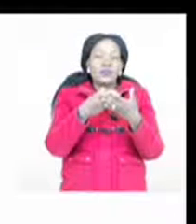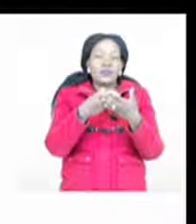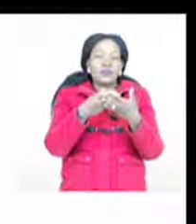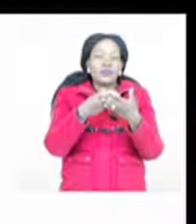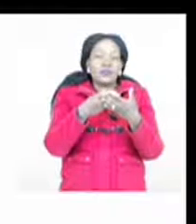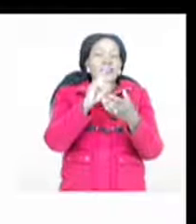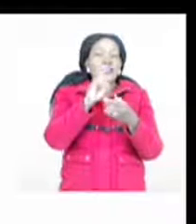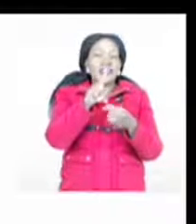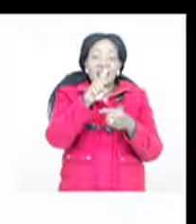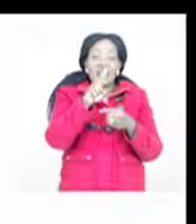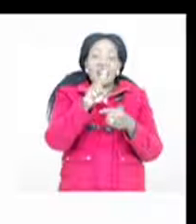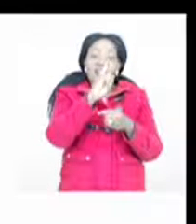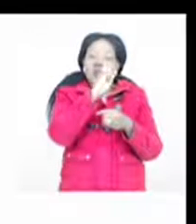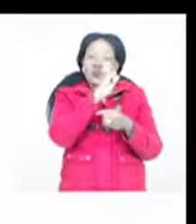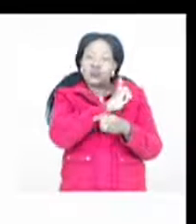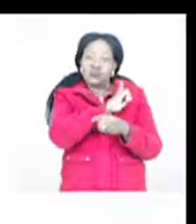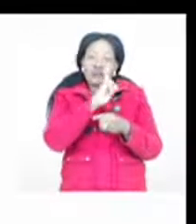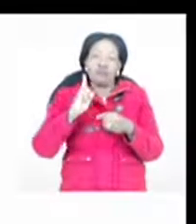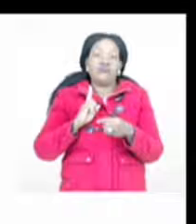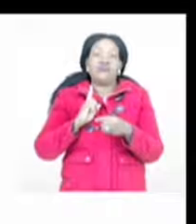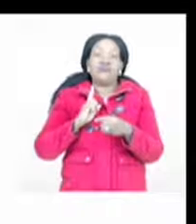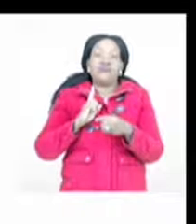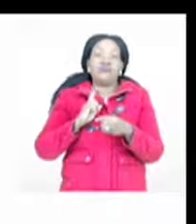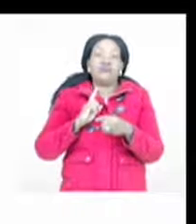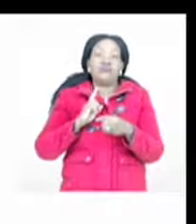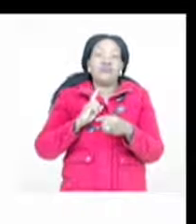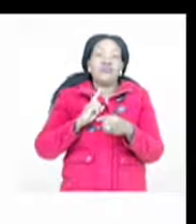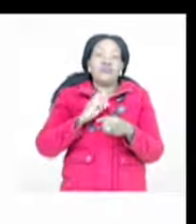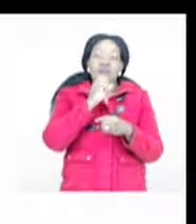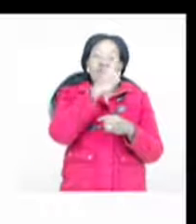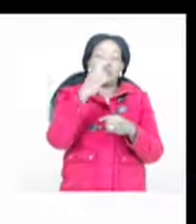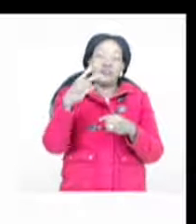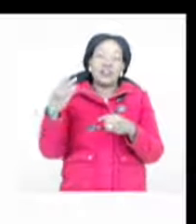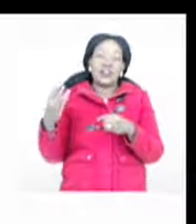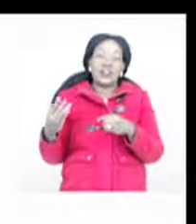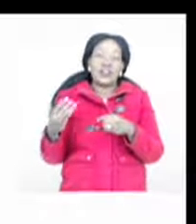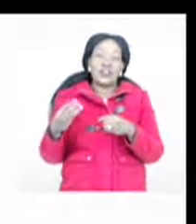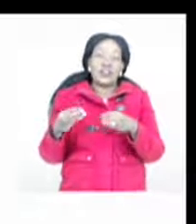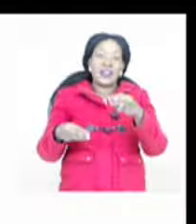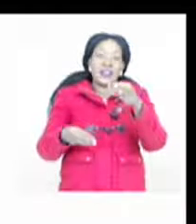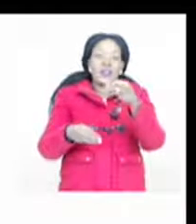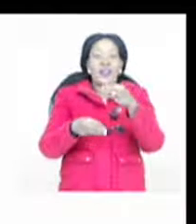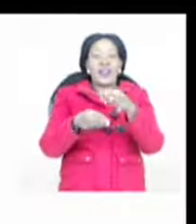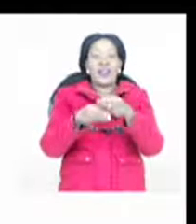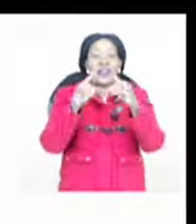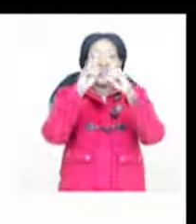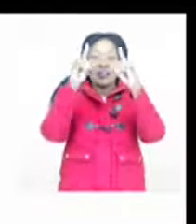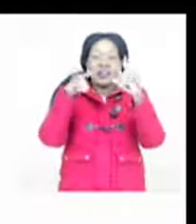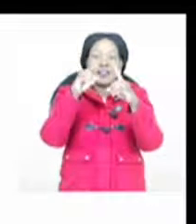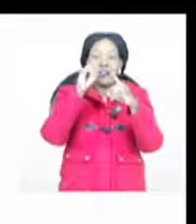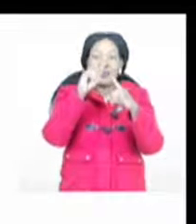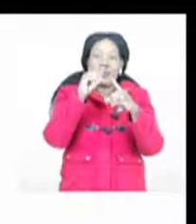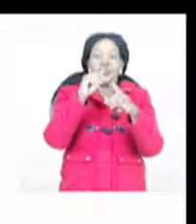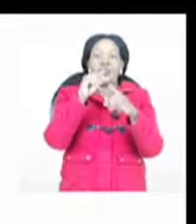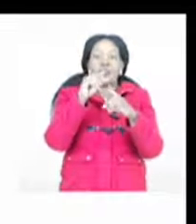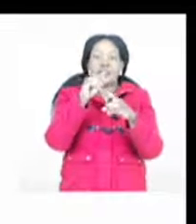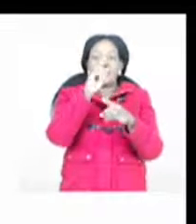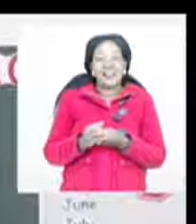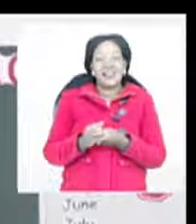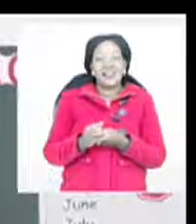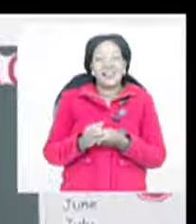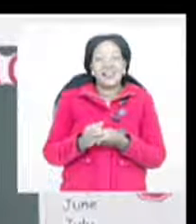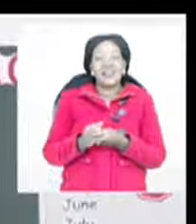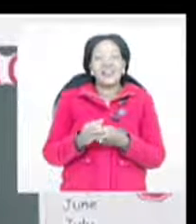number 11. Count and fill in number 11. Trace the numbers from top to bottom.